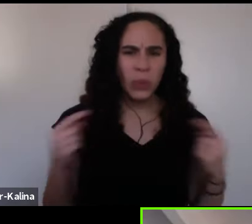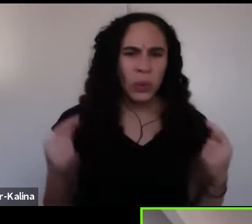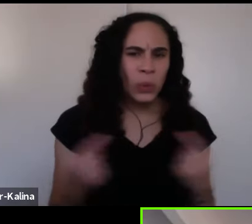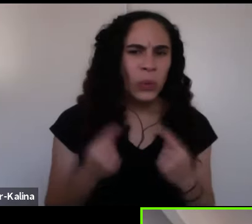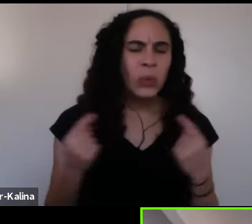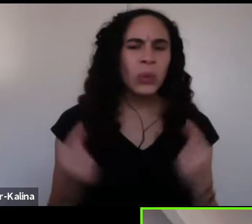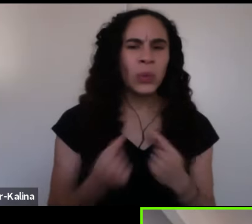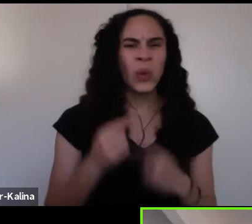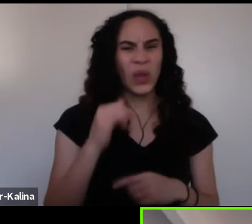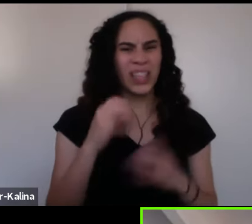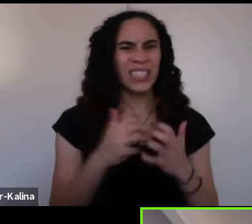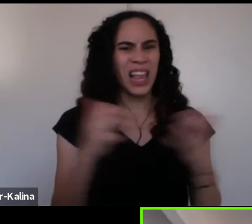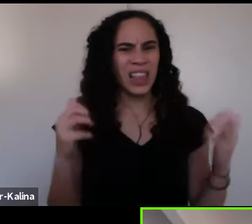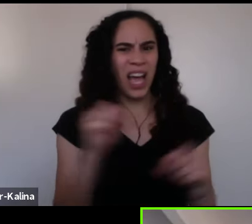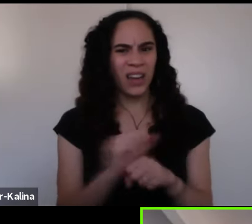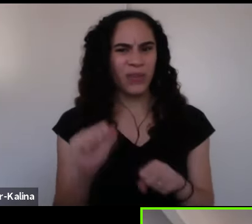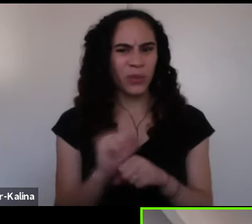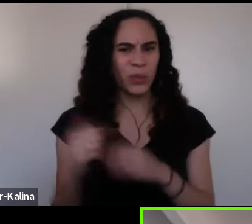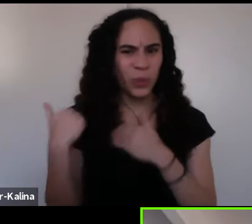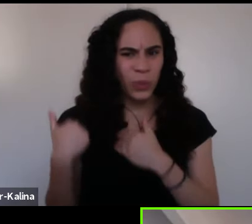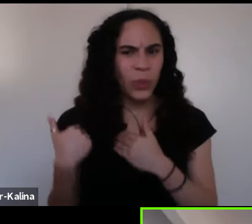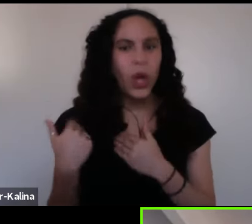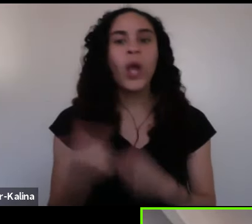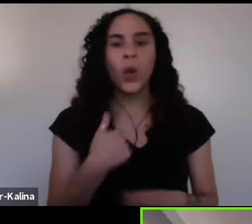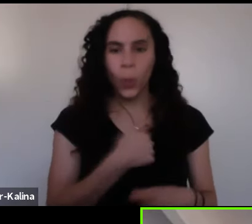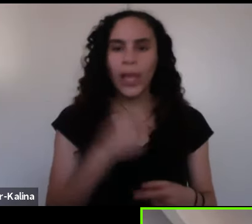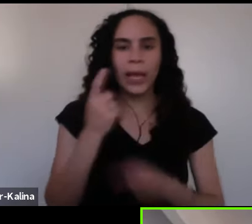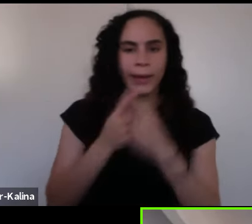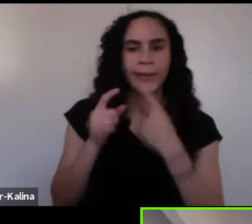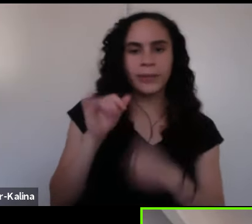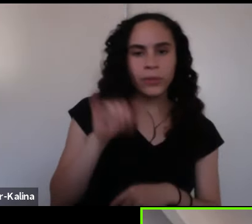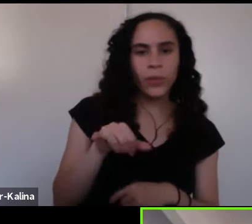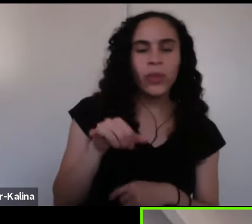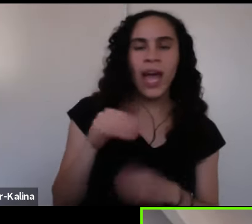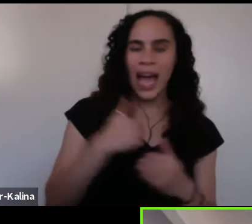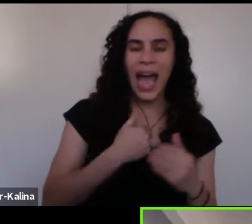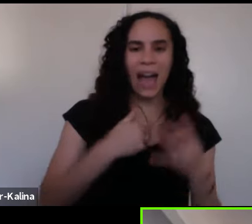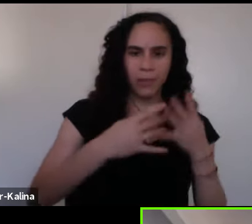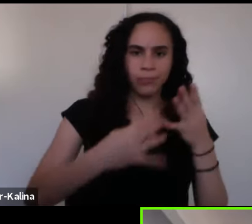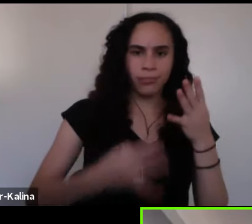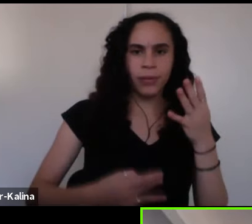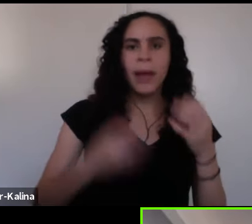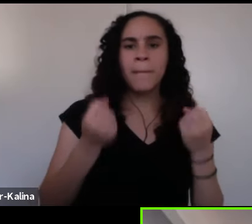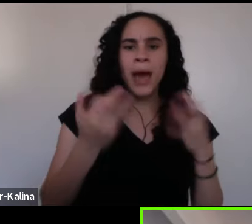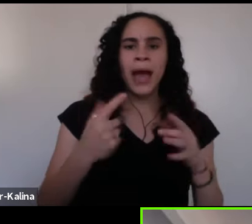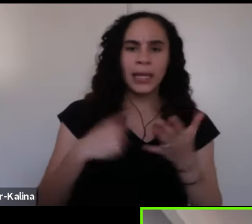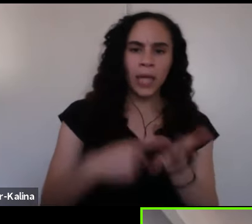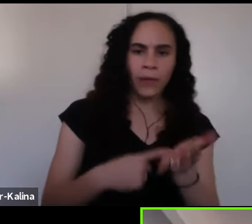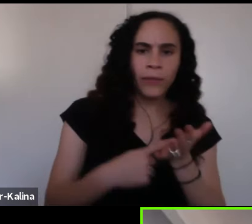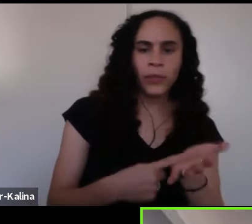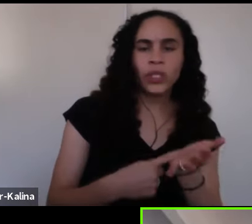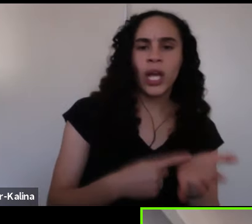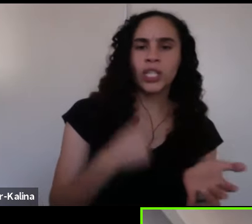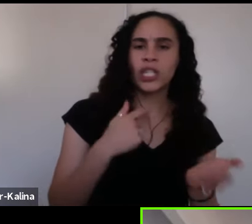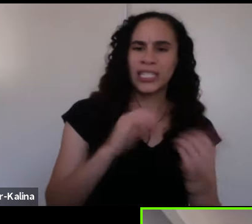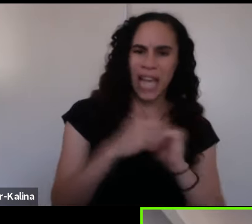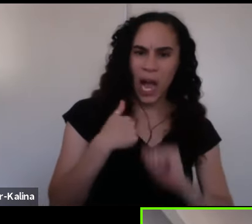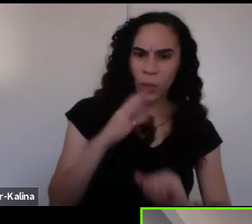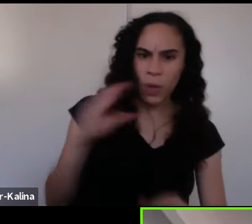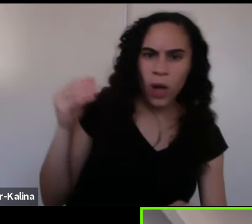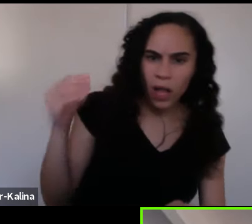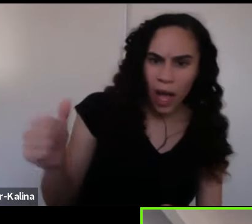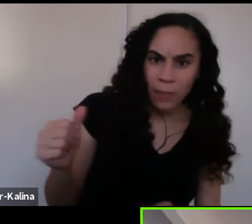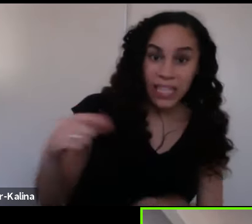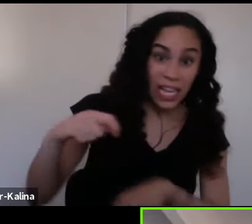that into account, and there's numerous discussions going on right now on how we're going to better compensate with time or whatever it